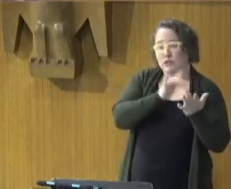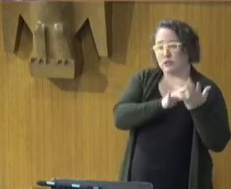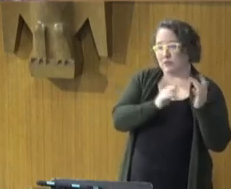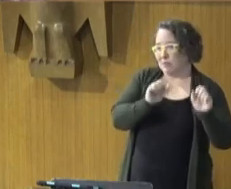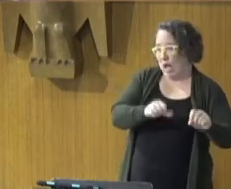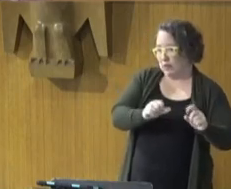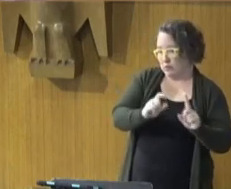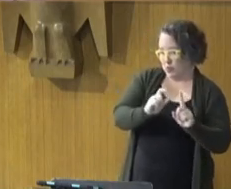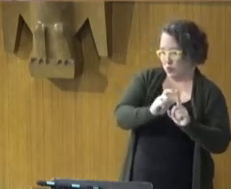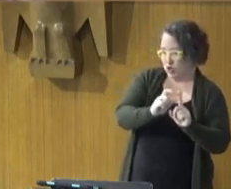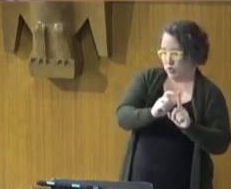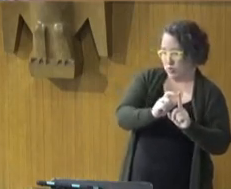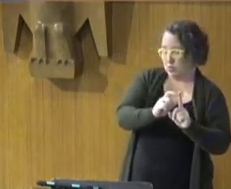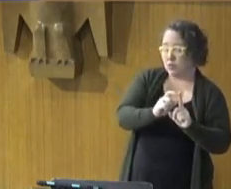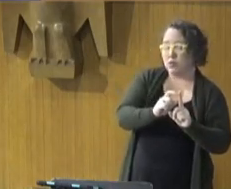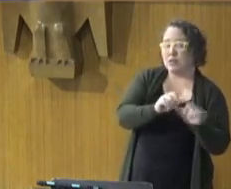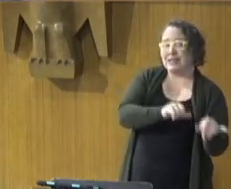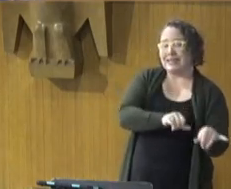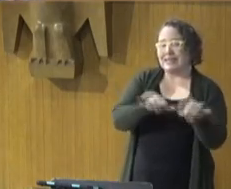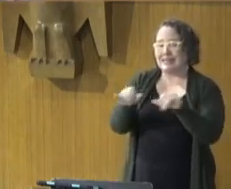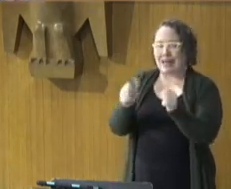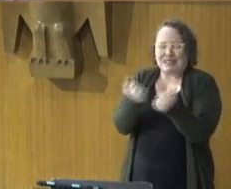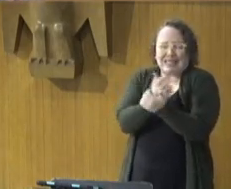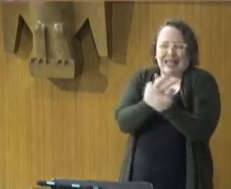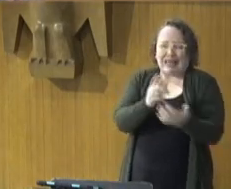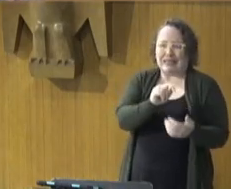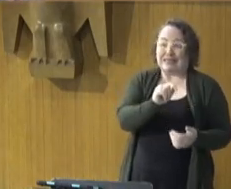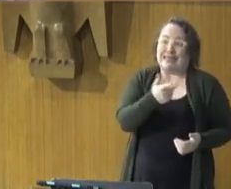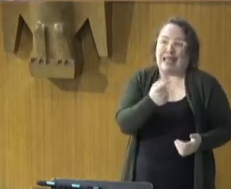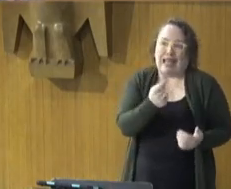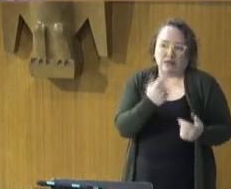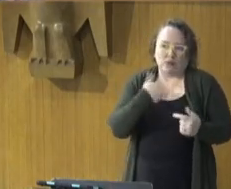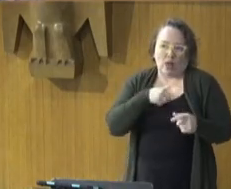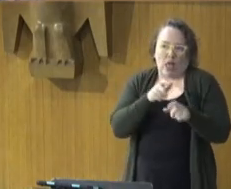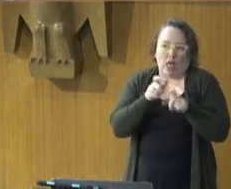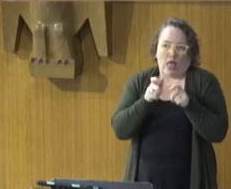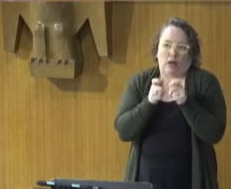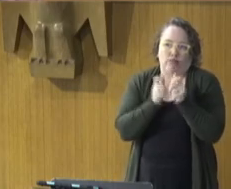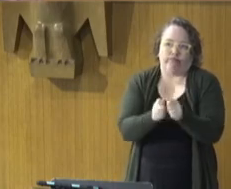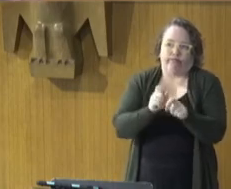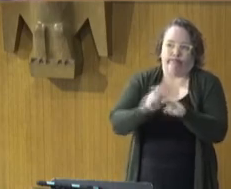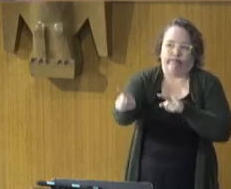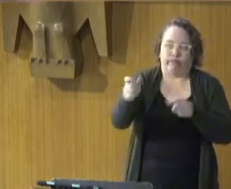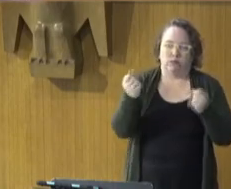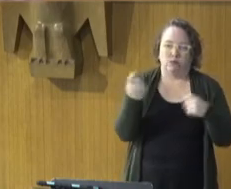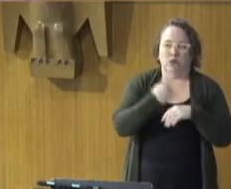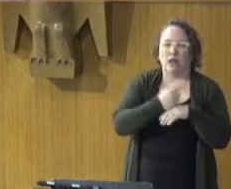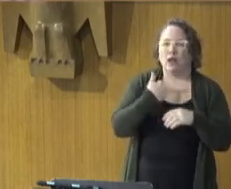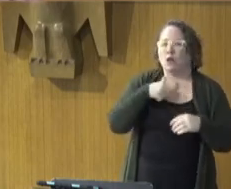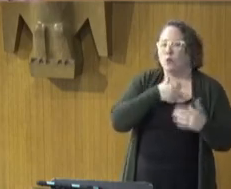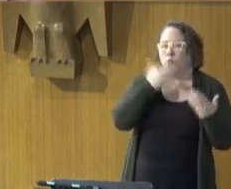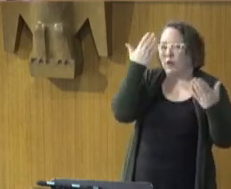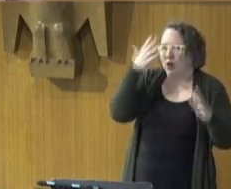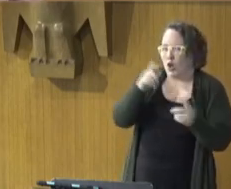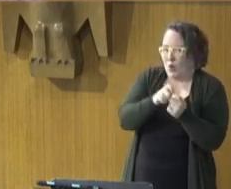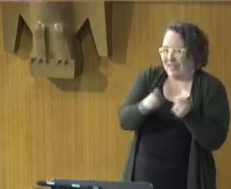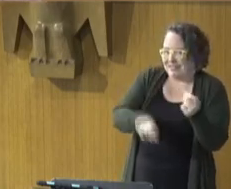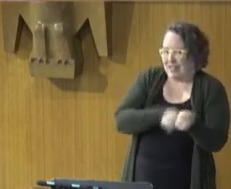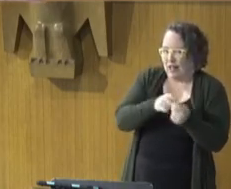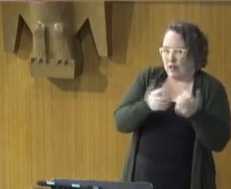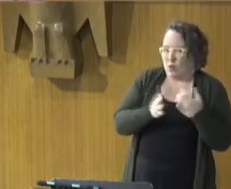here, like any text message that we might send today, we have no way of knowing Jesus' tone.